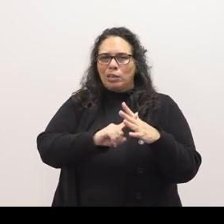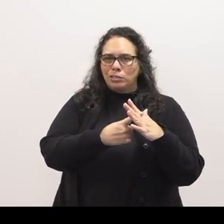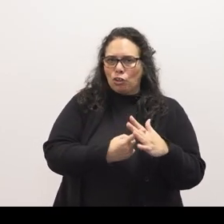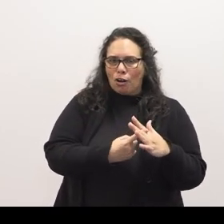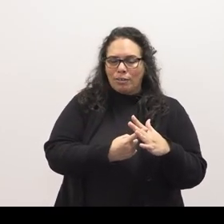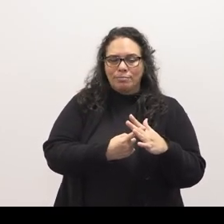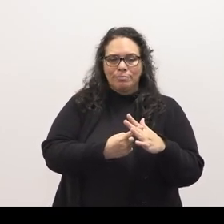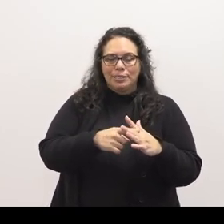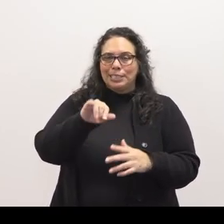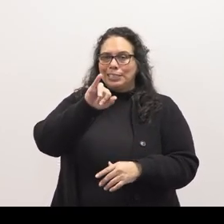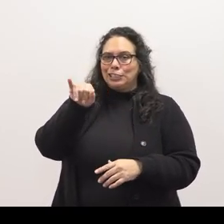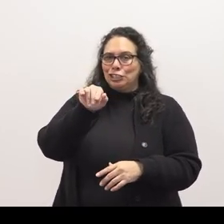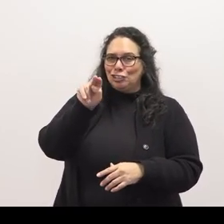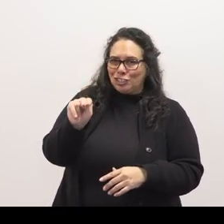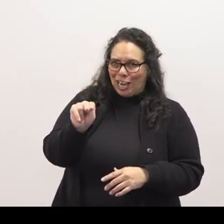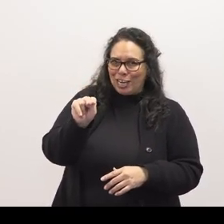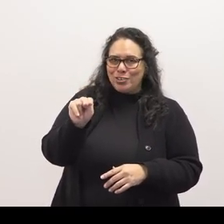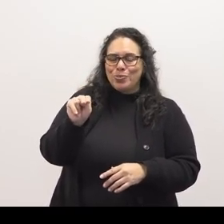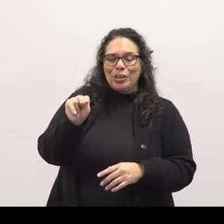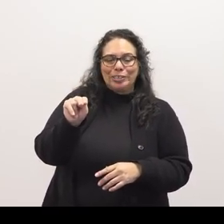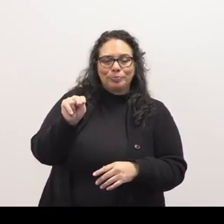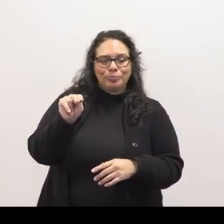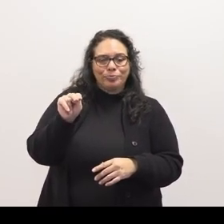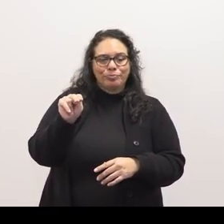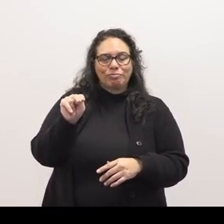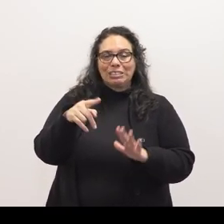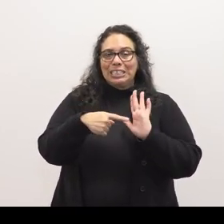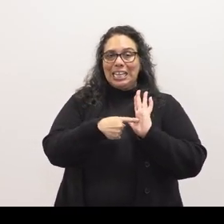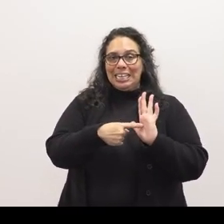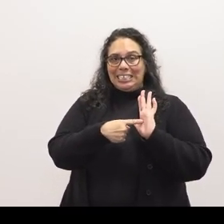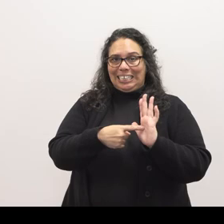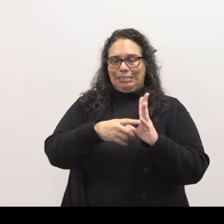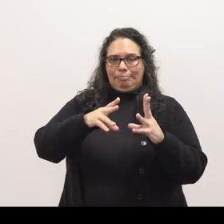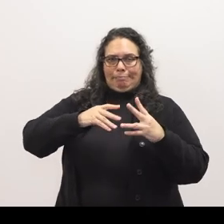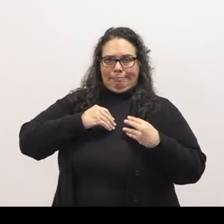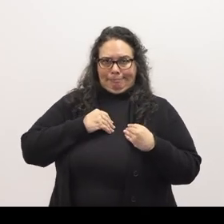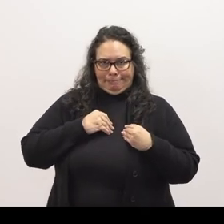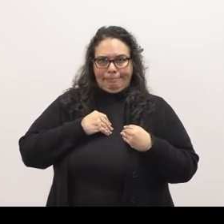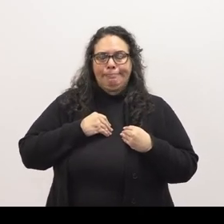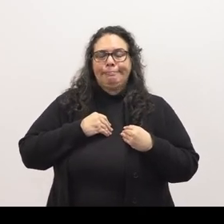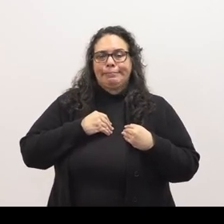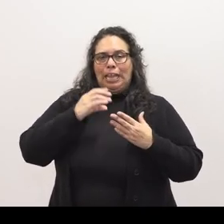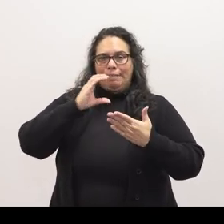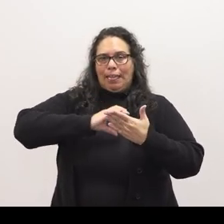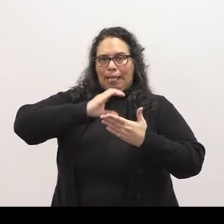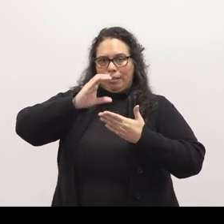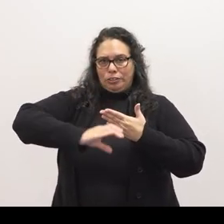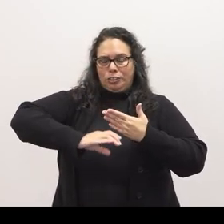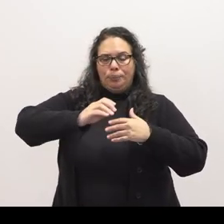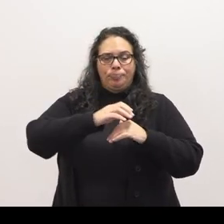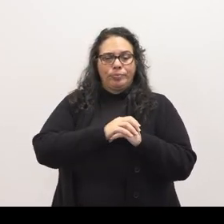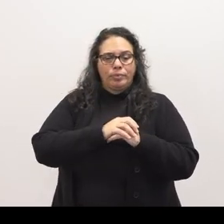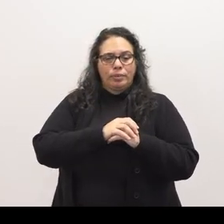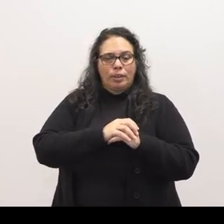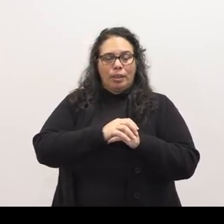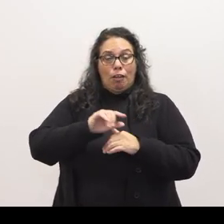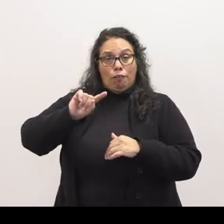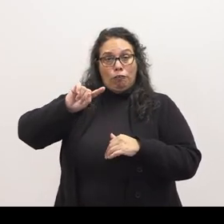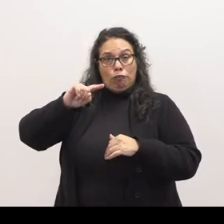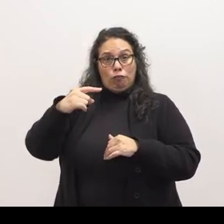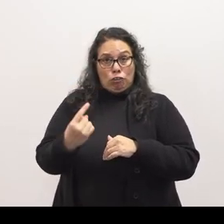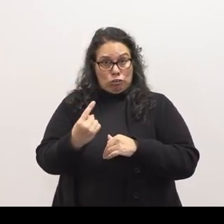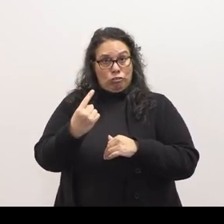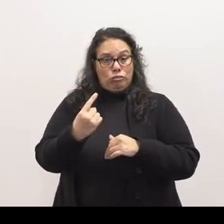you look at January indicates the adoption of the calendar. And then our first dive